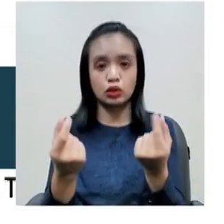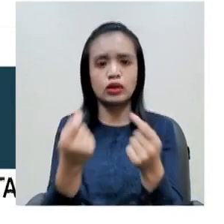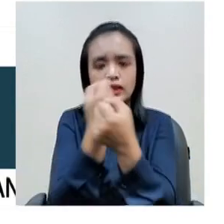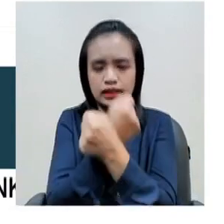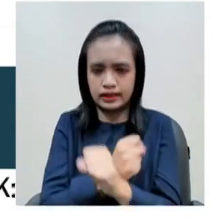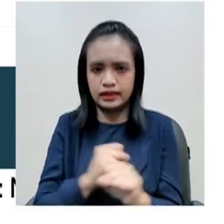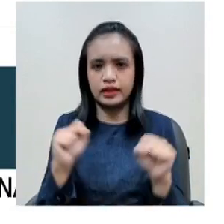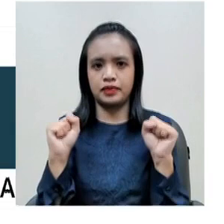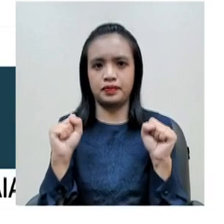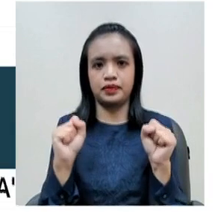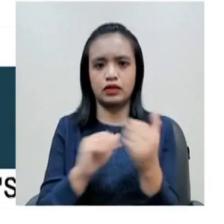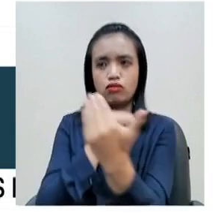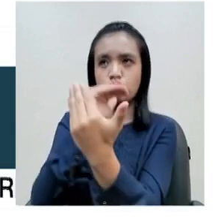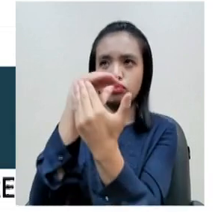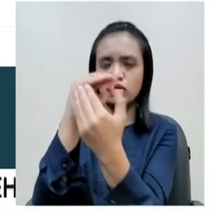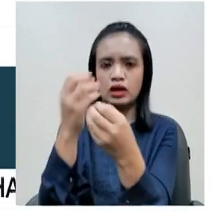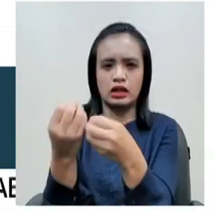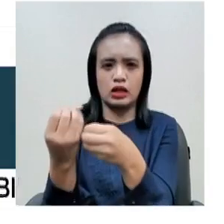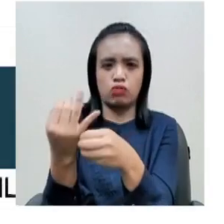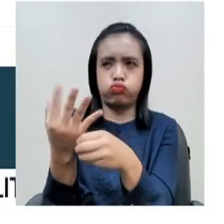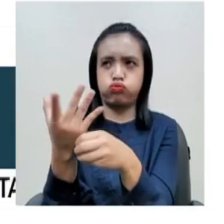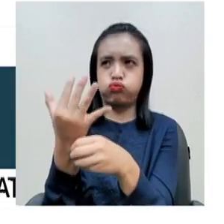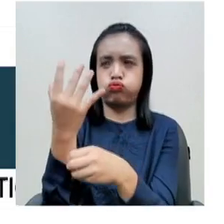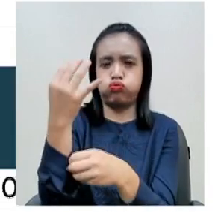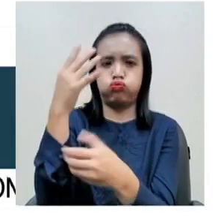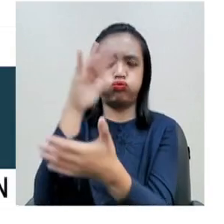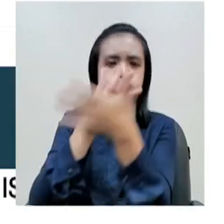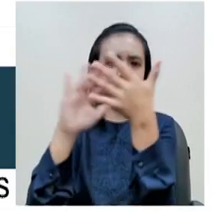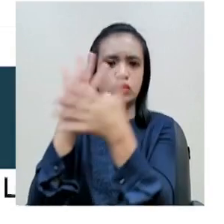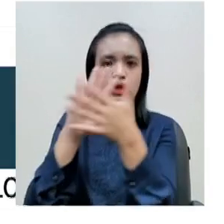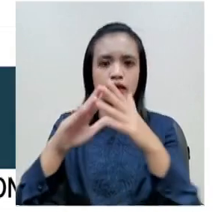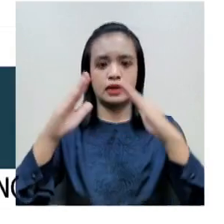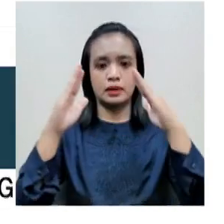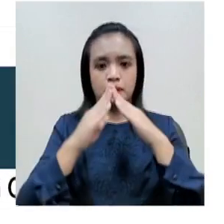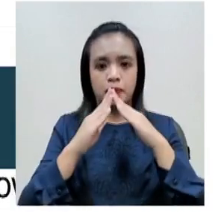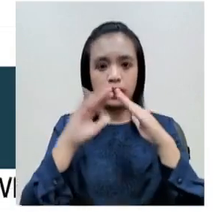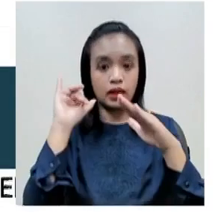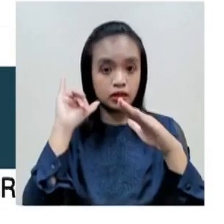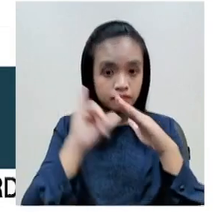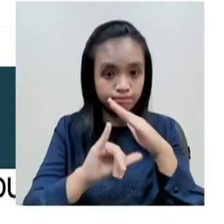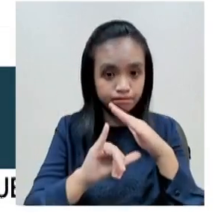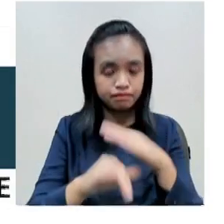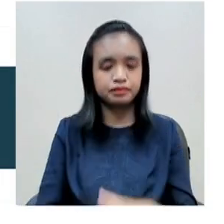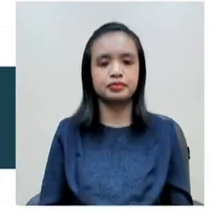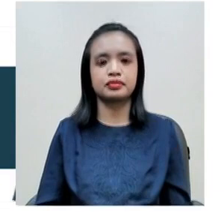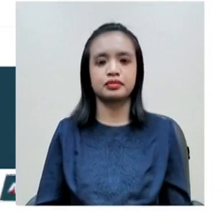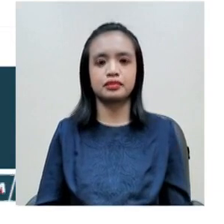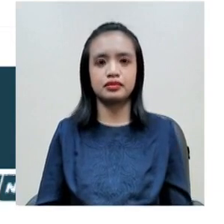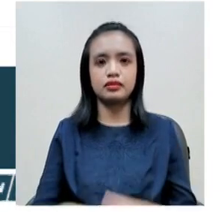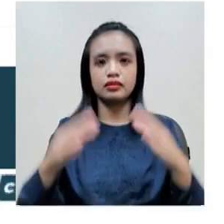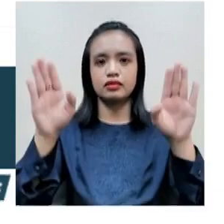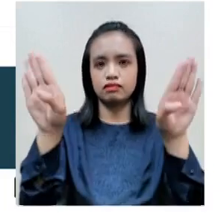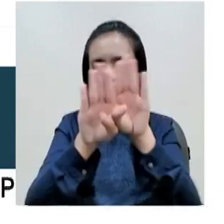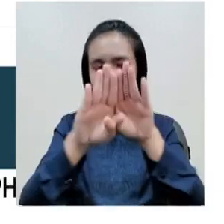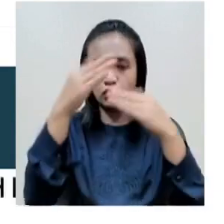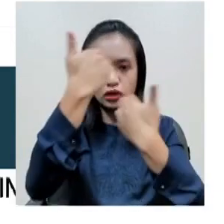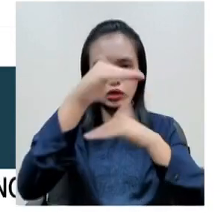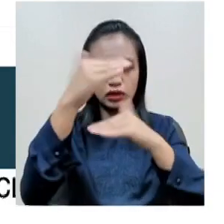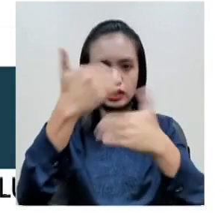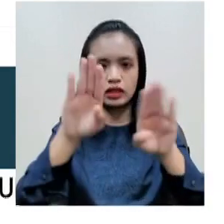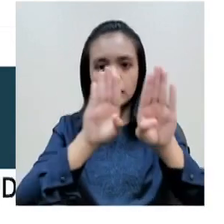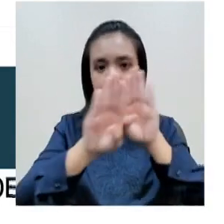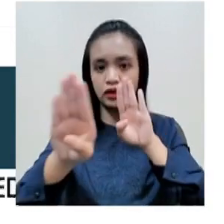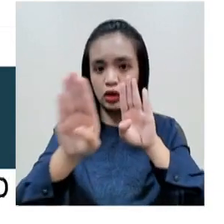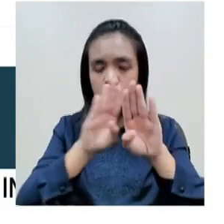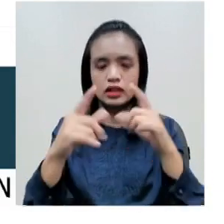from volcanic smog or fog. Okay. Stay indoors, close windows and doors, and use a